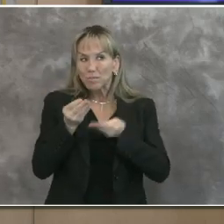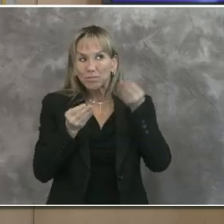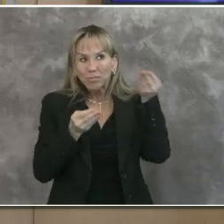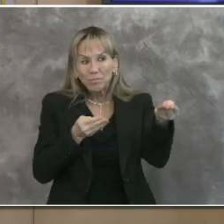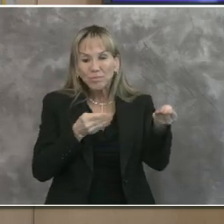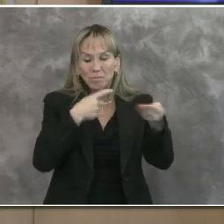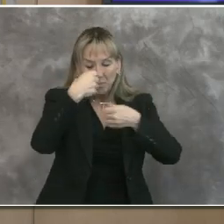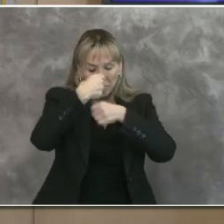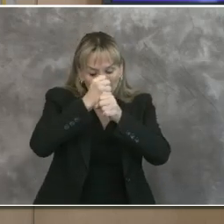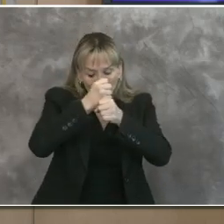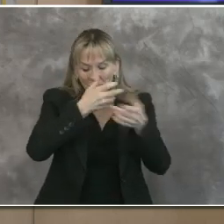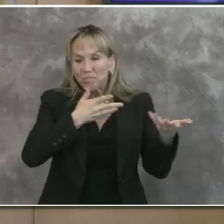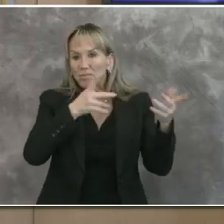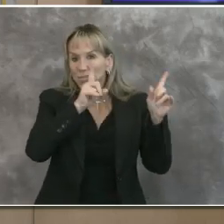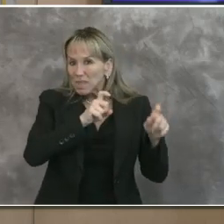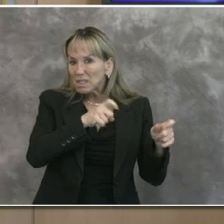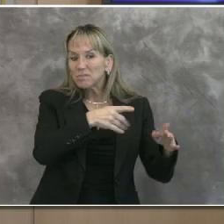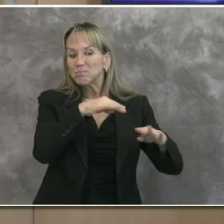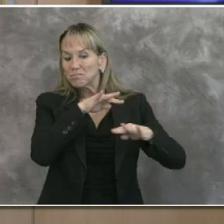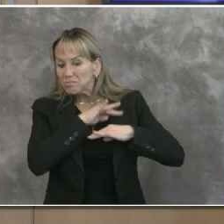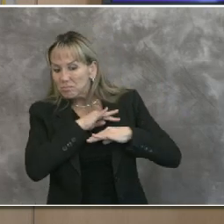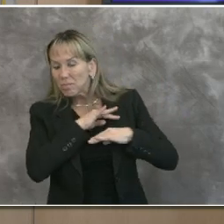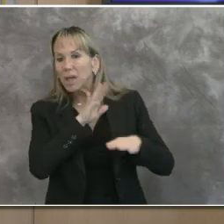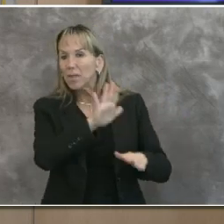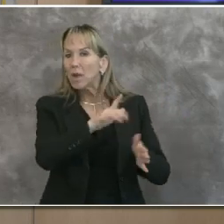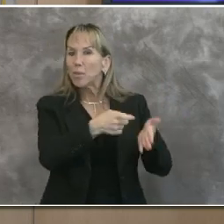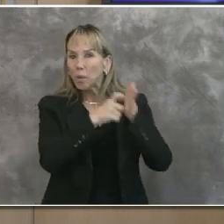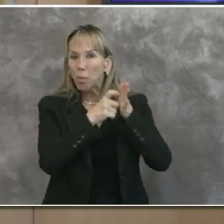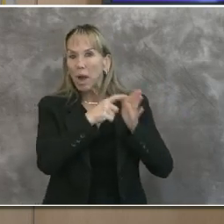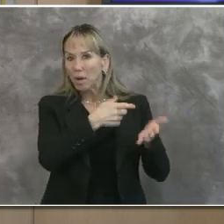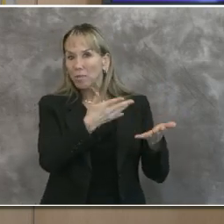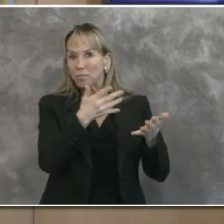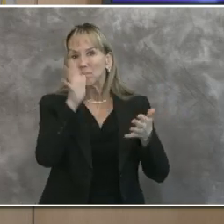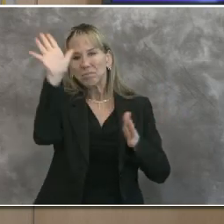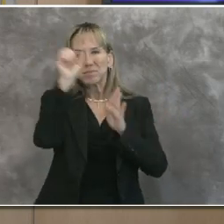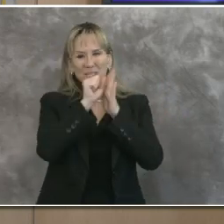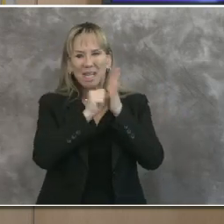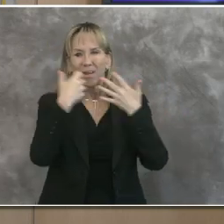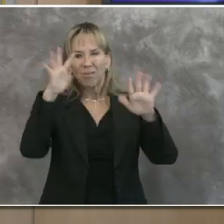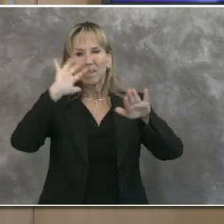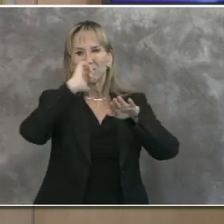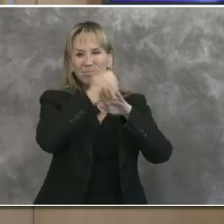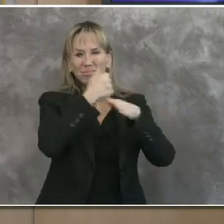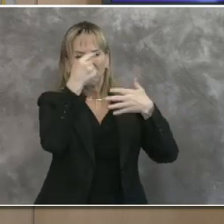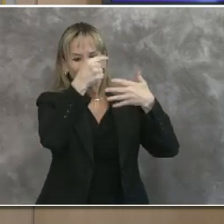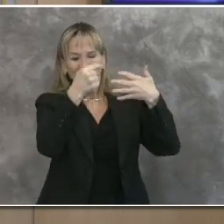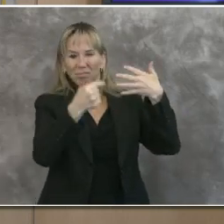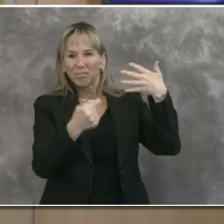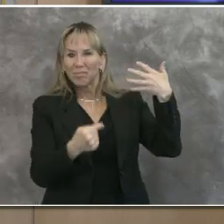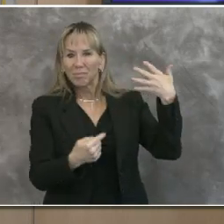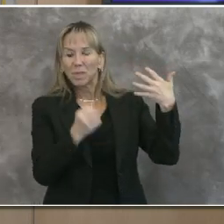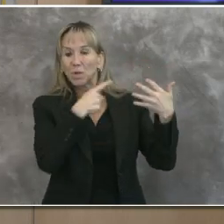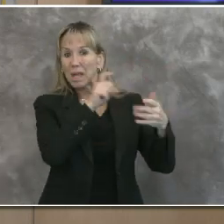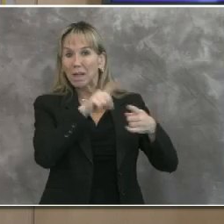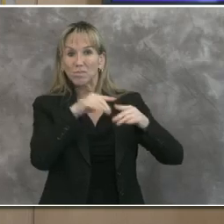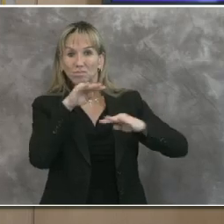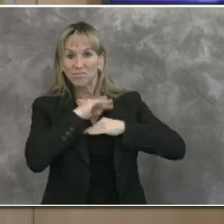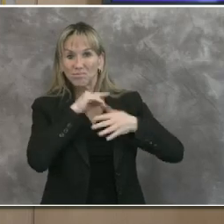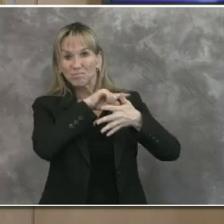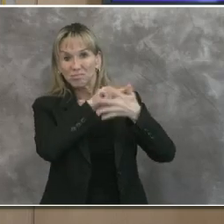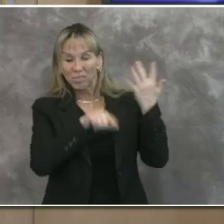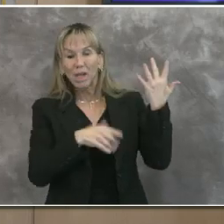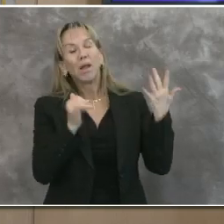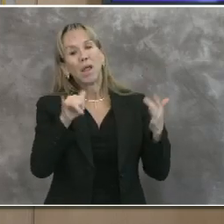CLIA-certified laboratory met the regulatory requirements that the state had, and that is why they were allowed to continue to